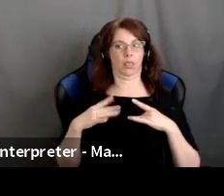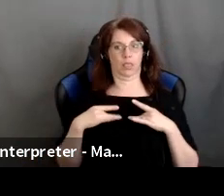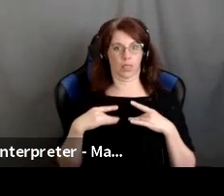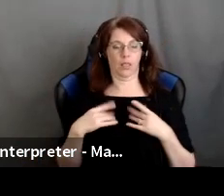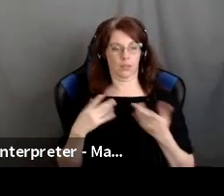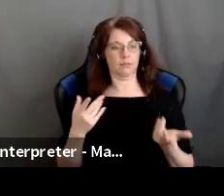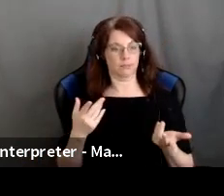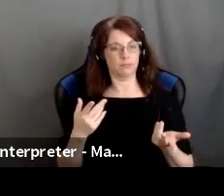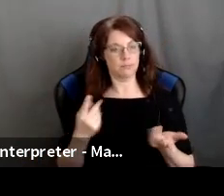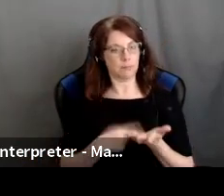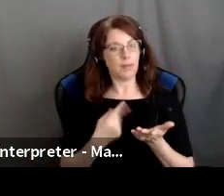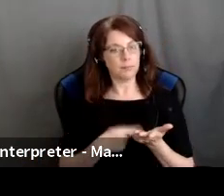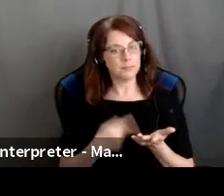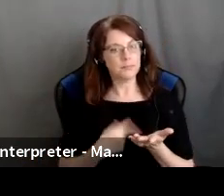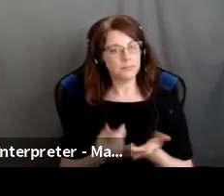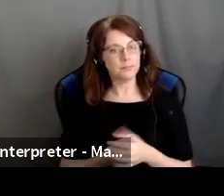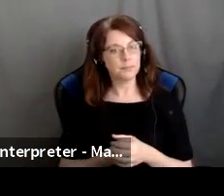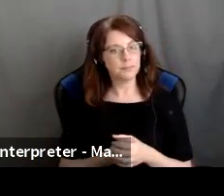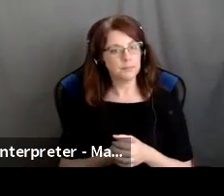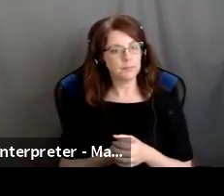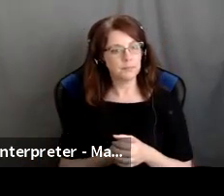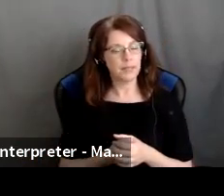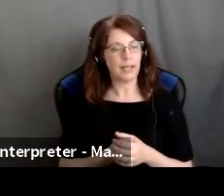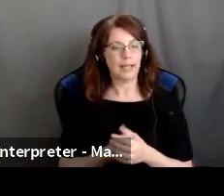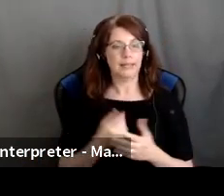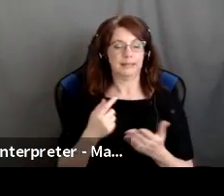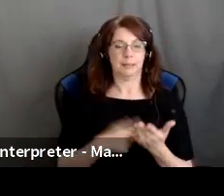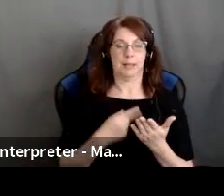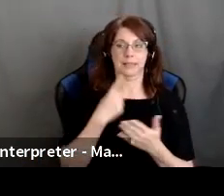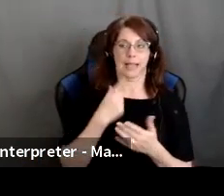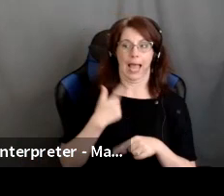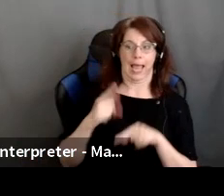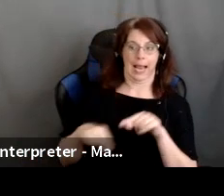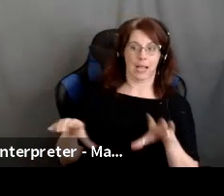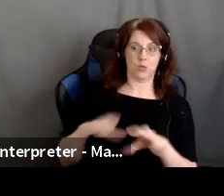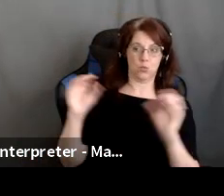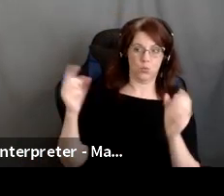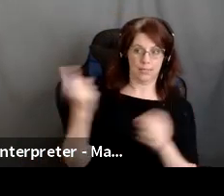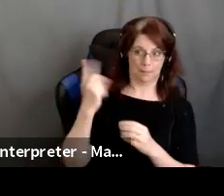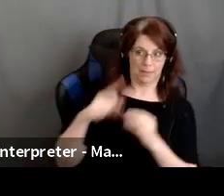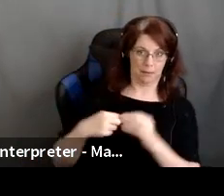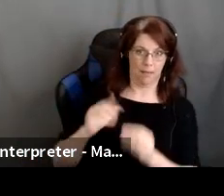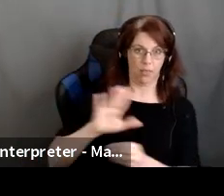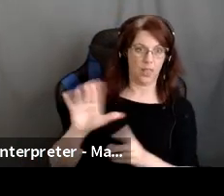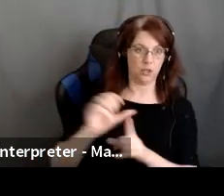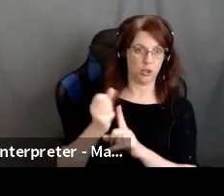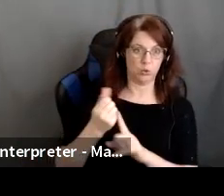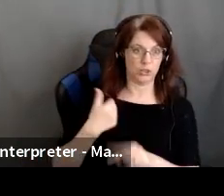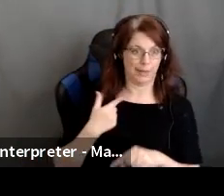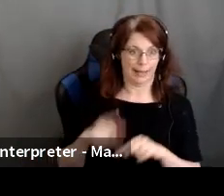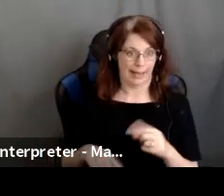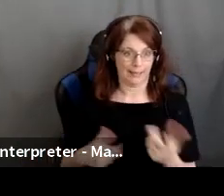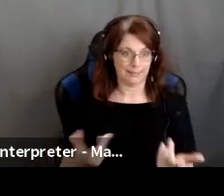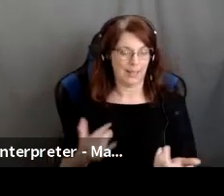sometimes I know I can't do something about it, and I want to do something about it, but I can't. Sometimes